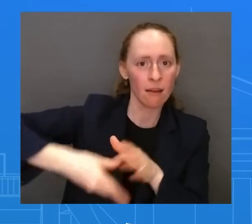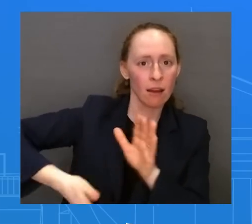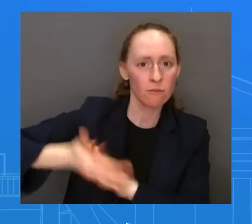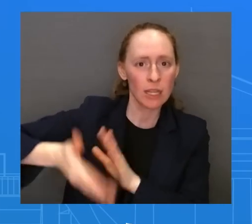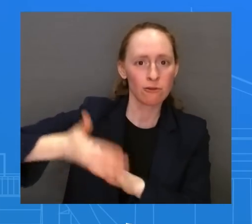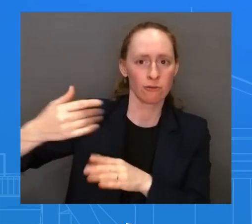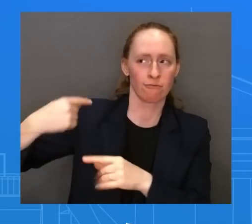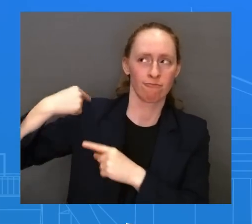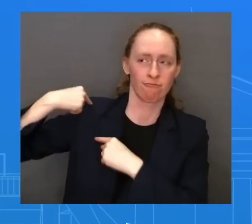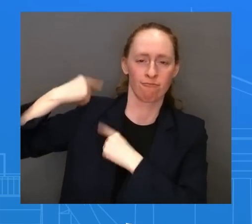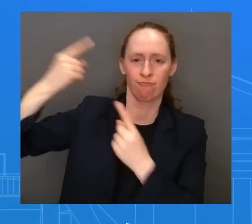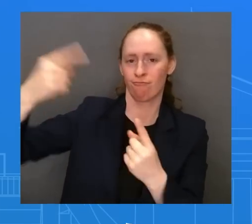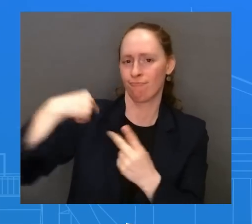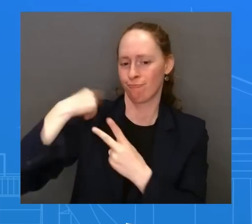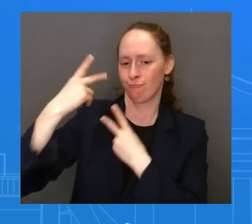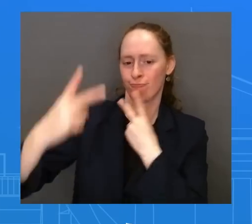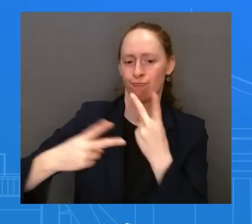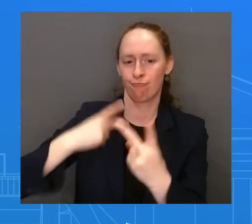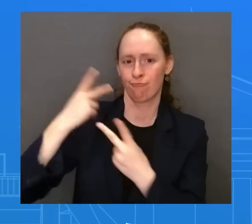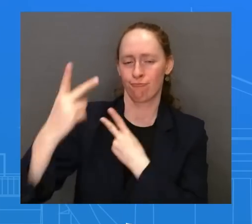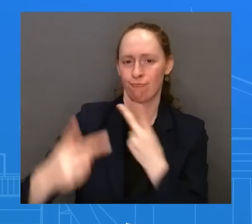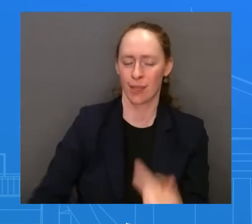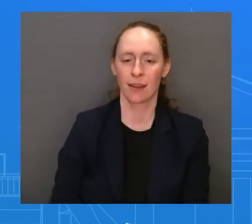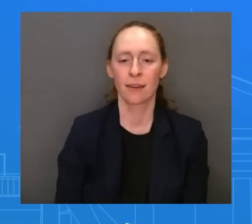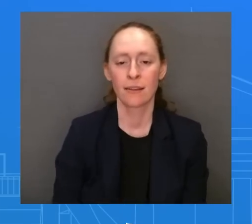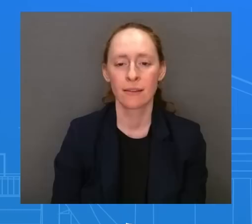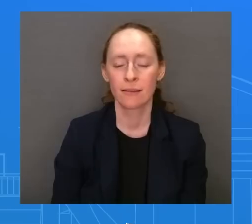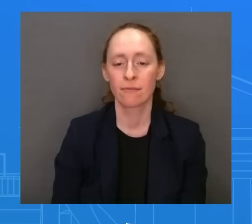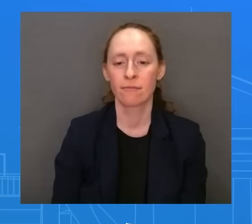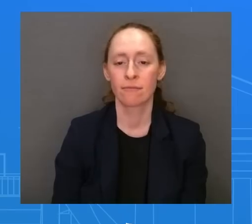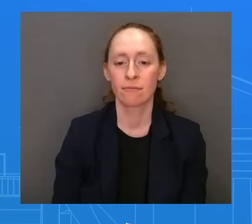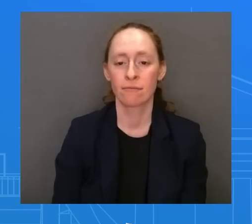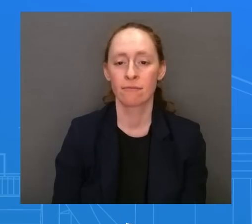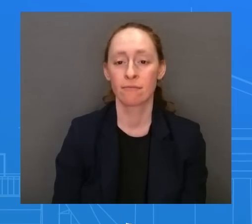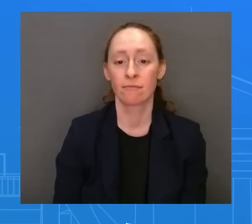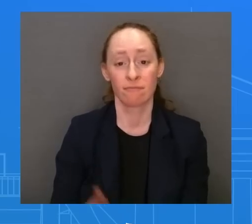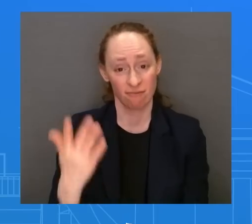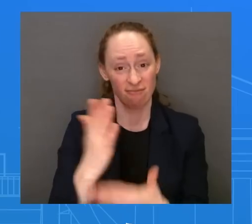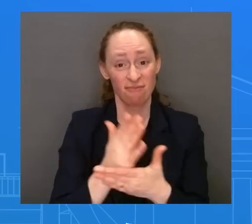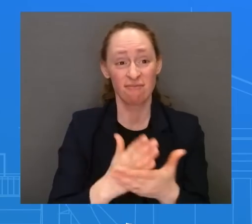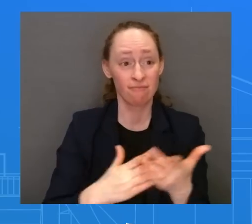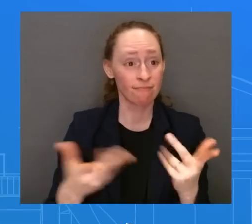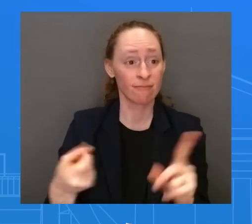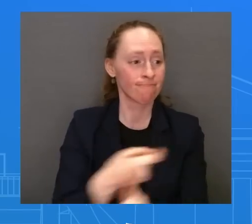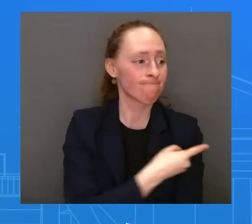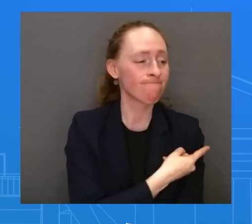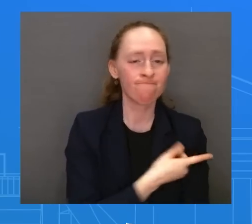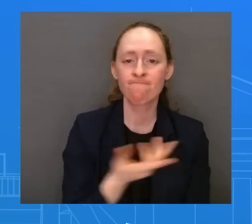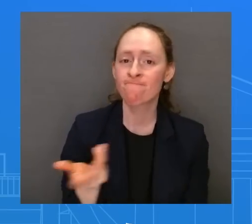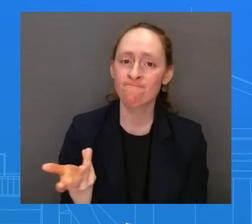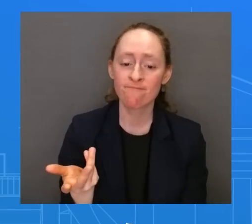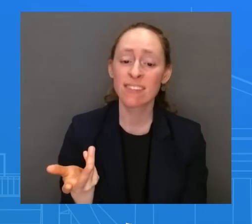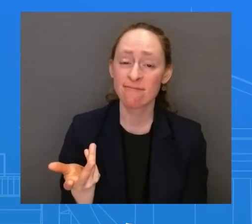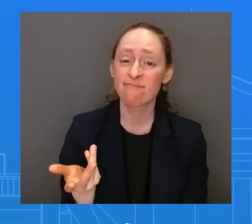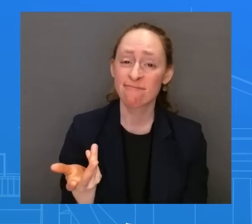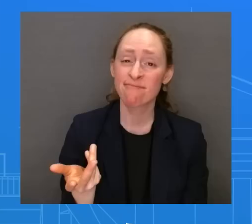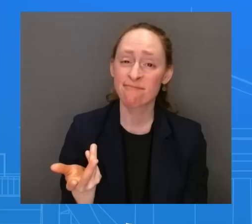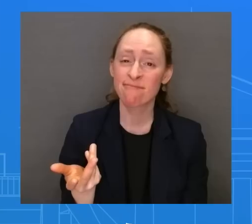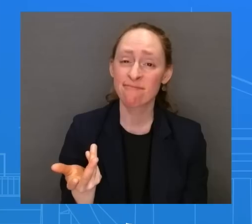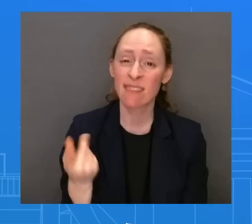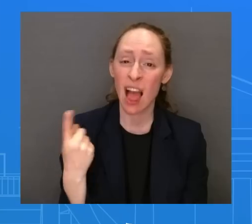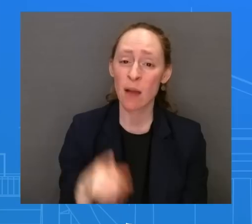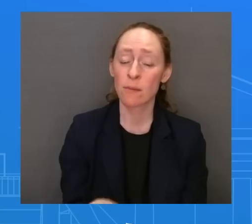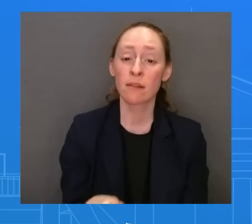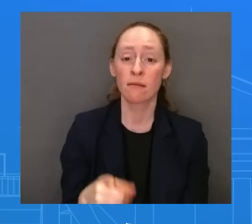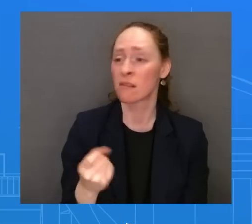enemies get a vote um and uh and you always want to learn from that and one of the things that we learned and I talked about it